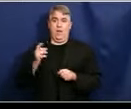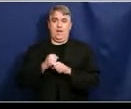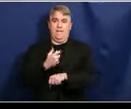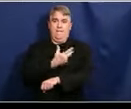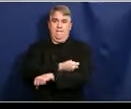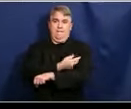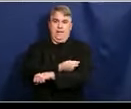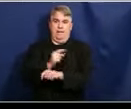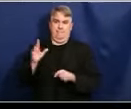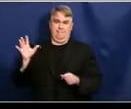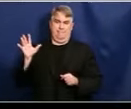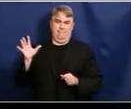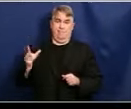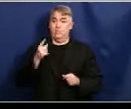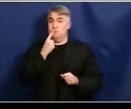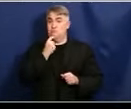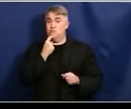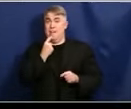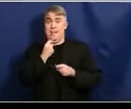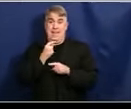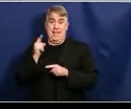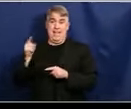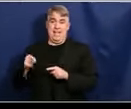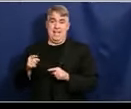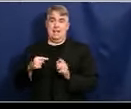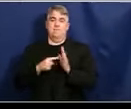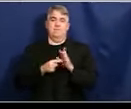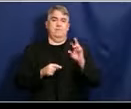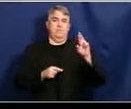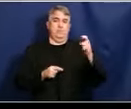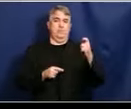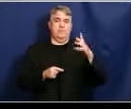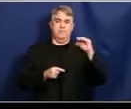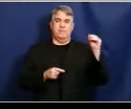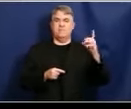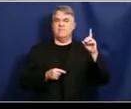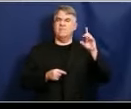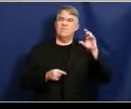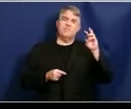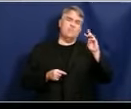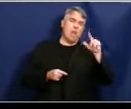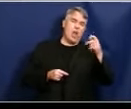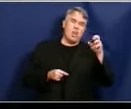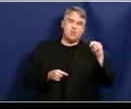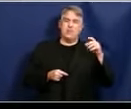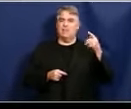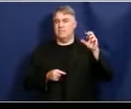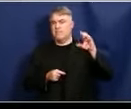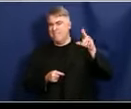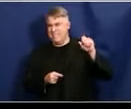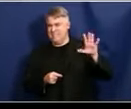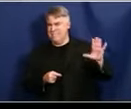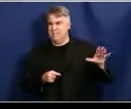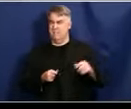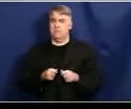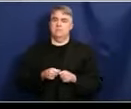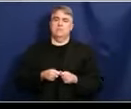red circles are our pharmacies. Then we'll skip the next slide because we've talked about